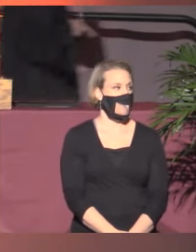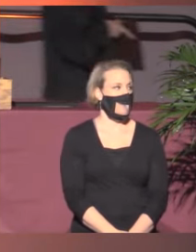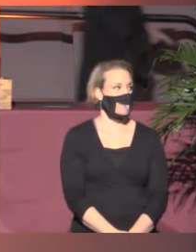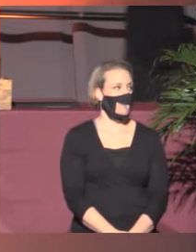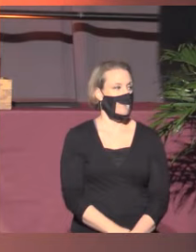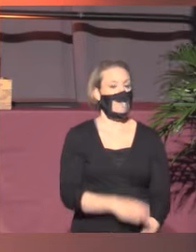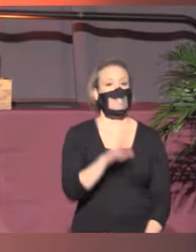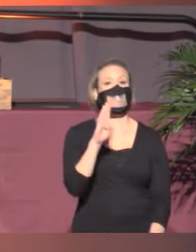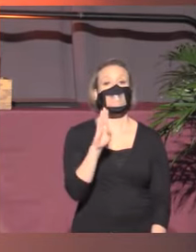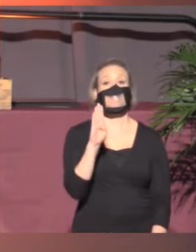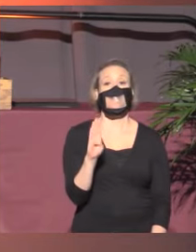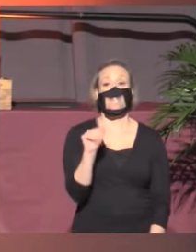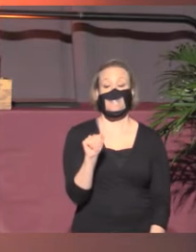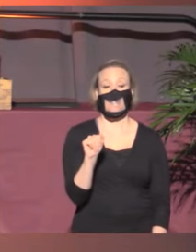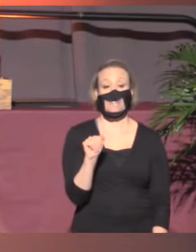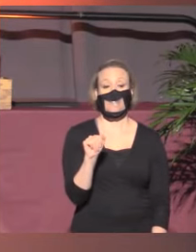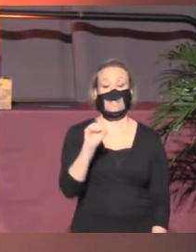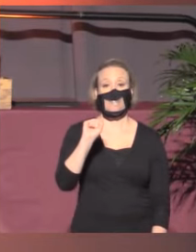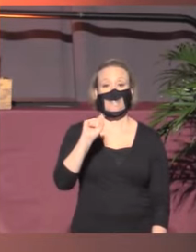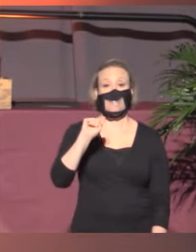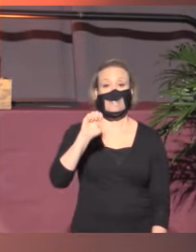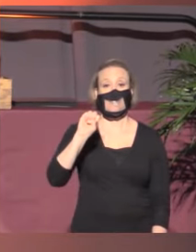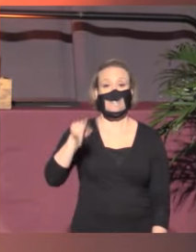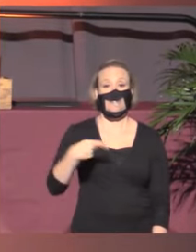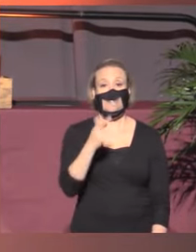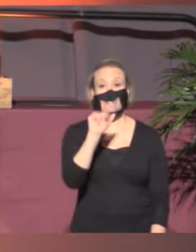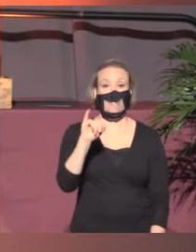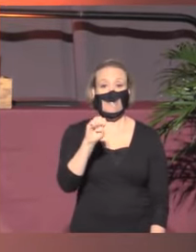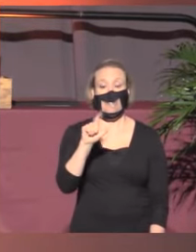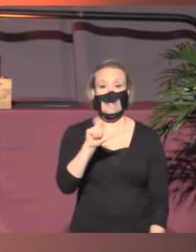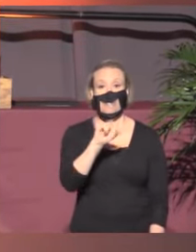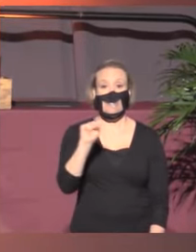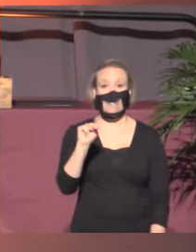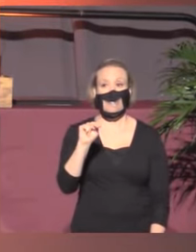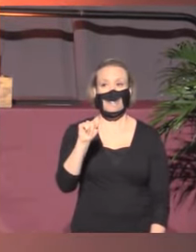Bachelor of Business Administration, Stephanie Lynn Turbot.